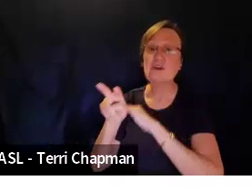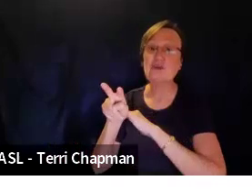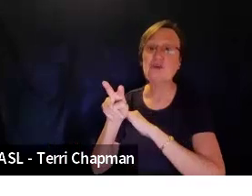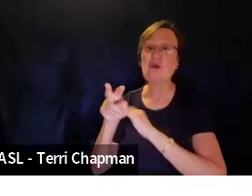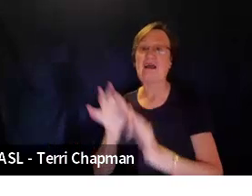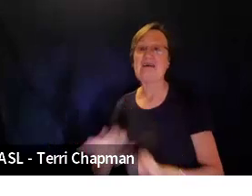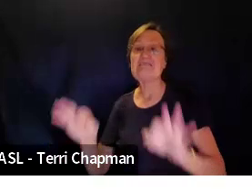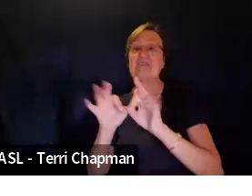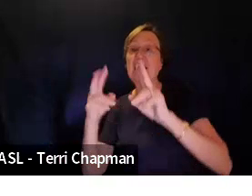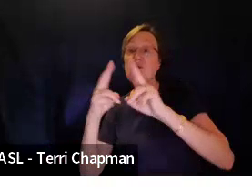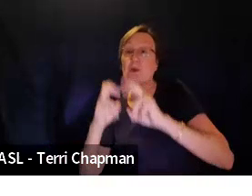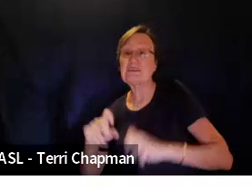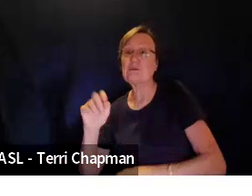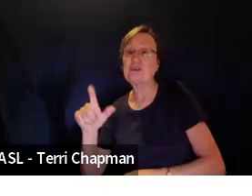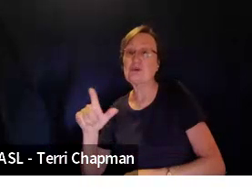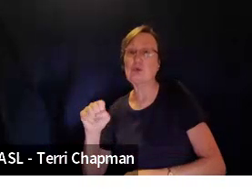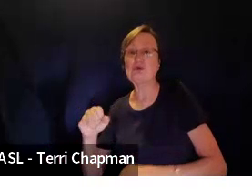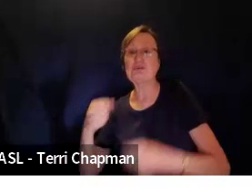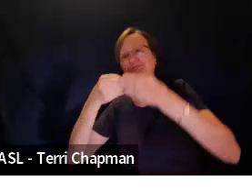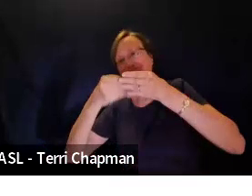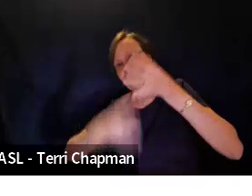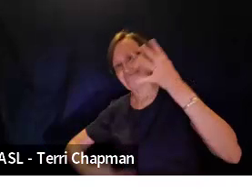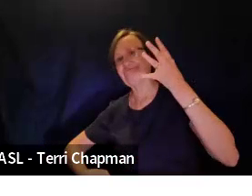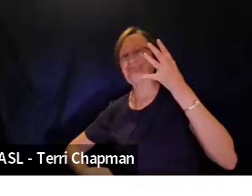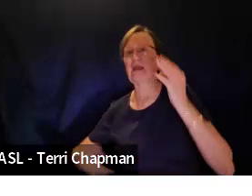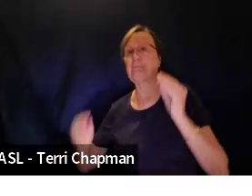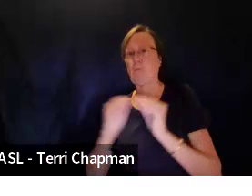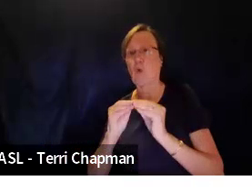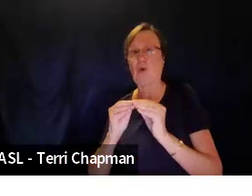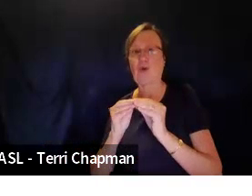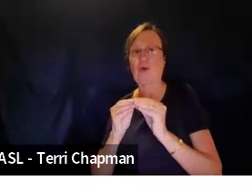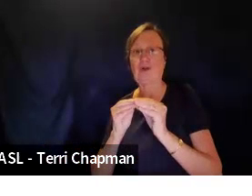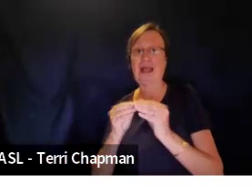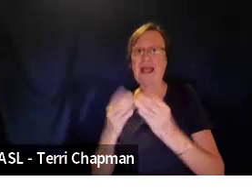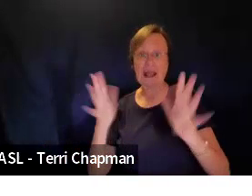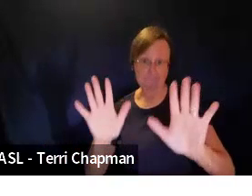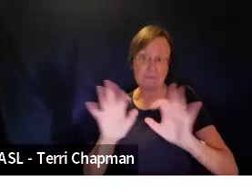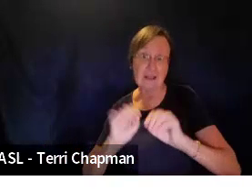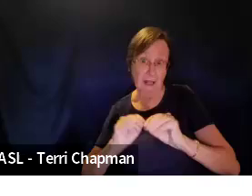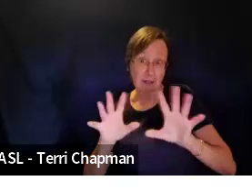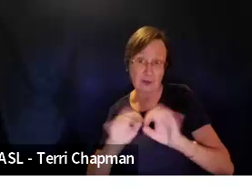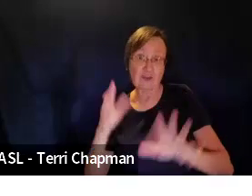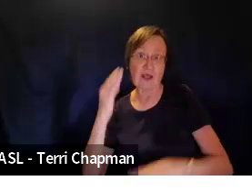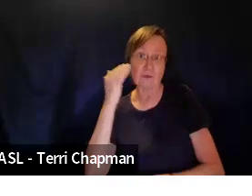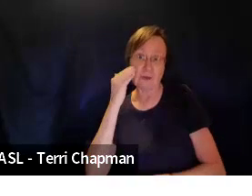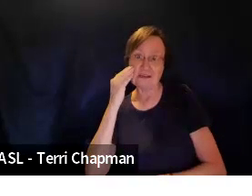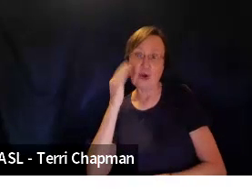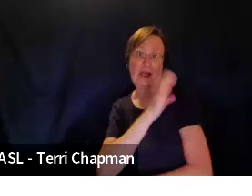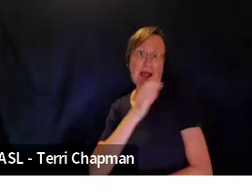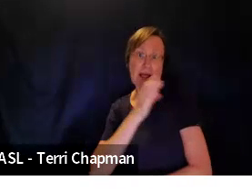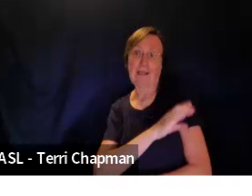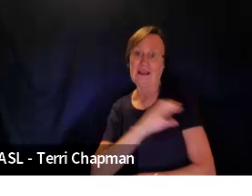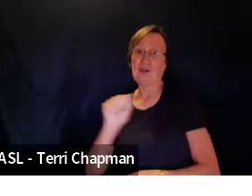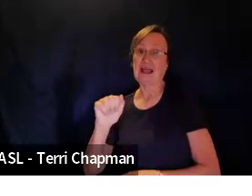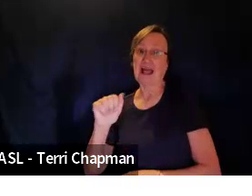tools, and more. And to clarify, we know clinical algorithms are like a step-by-step guide